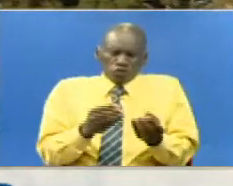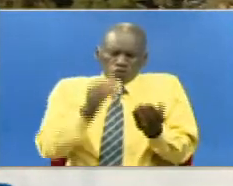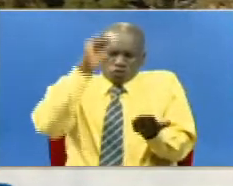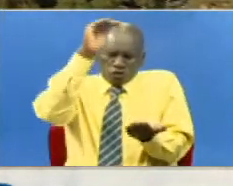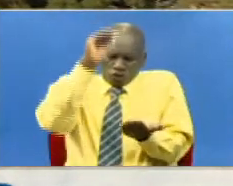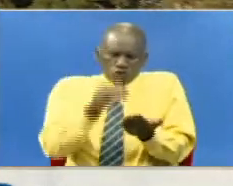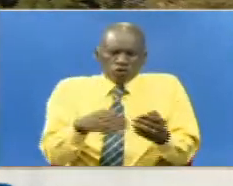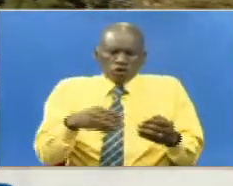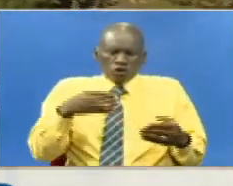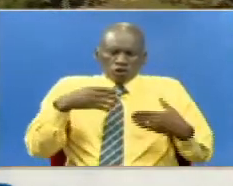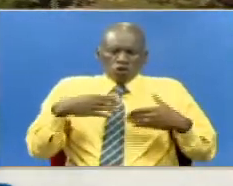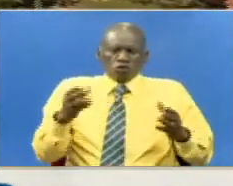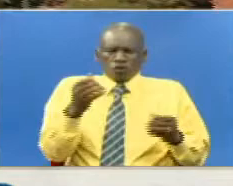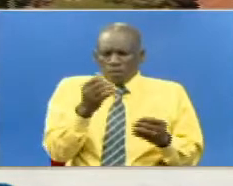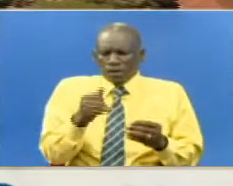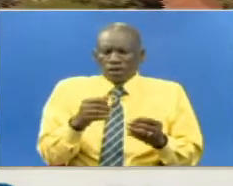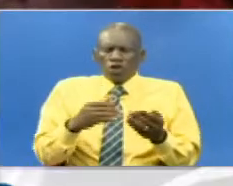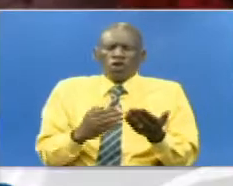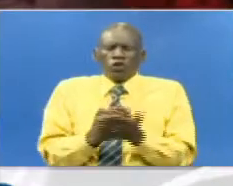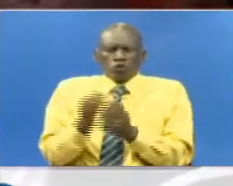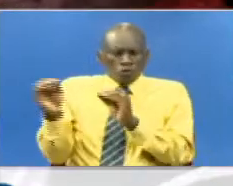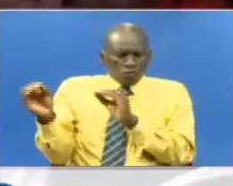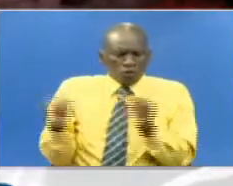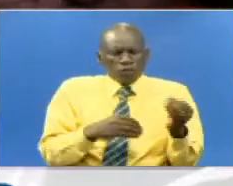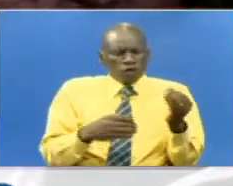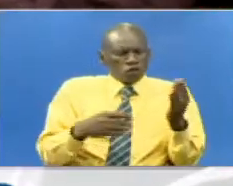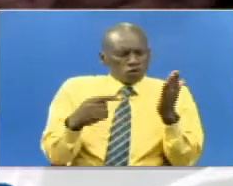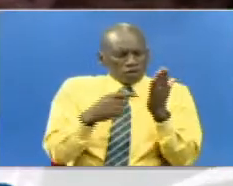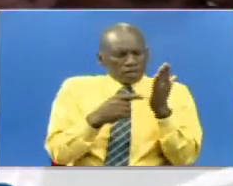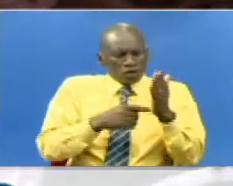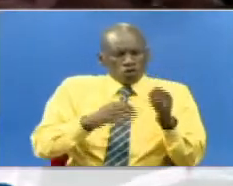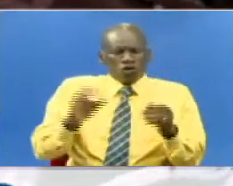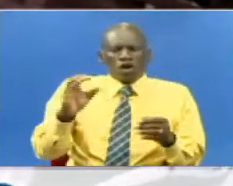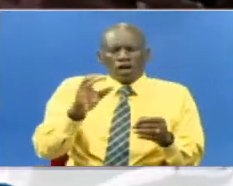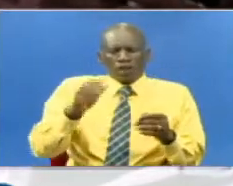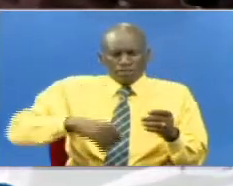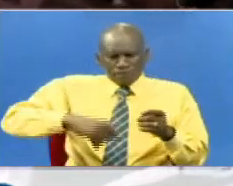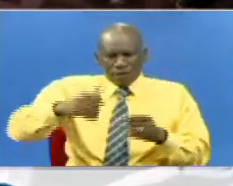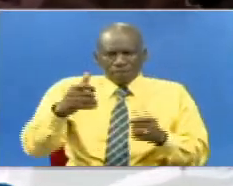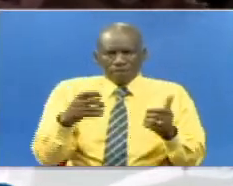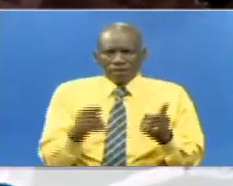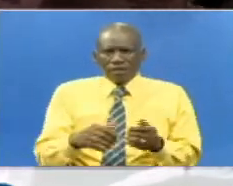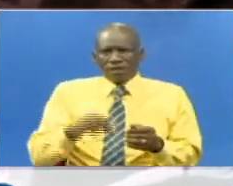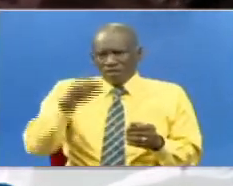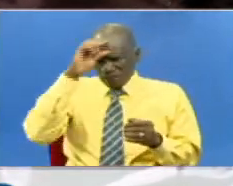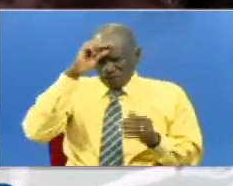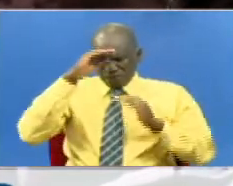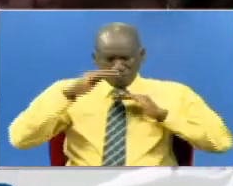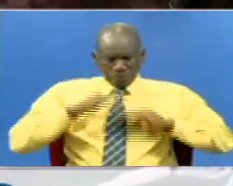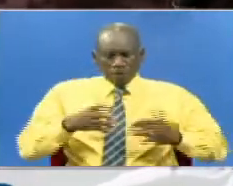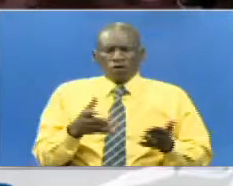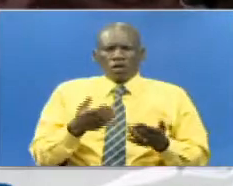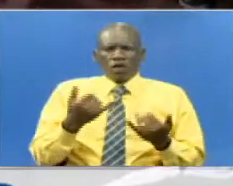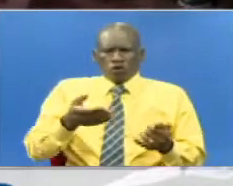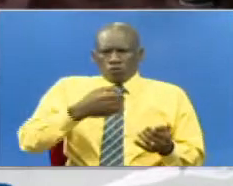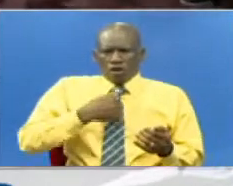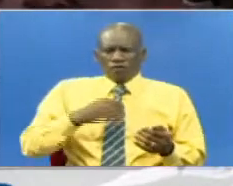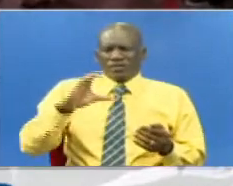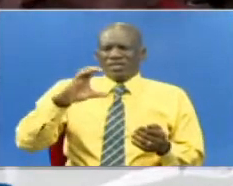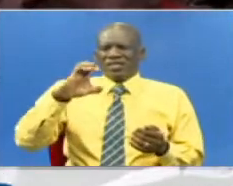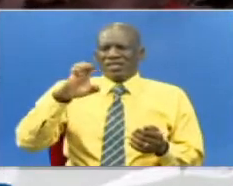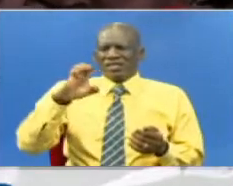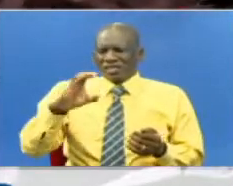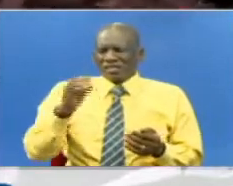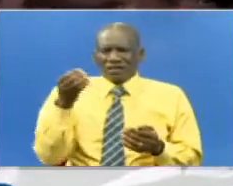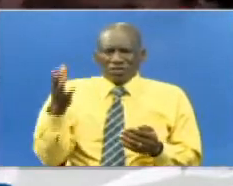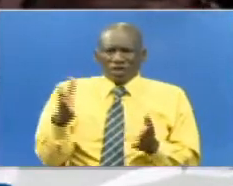into cashless payments fully. We are grateful that the government has settled. We now have our CECs in place. We